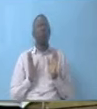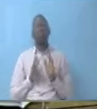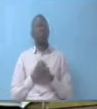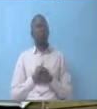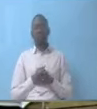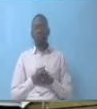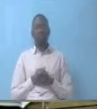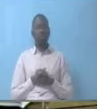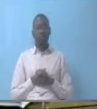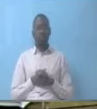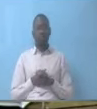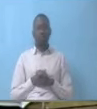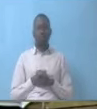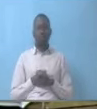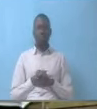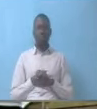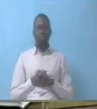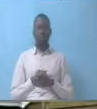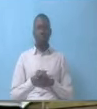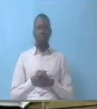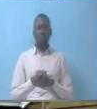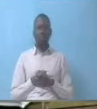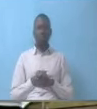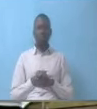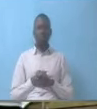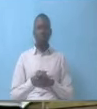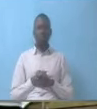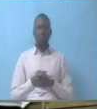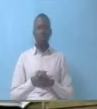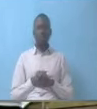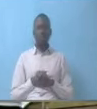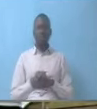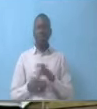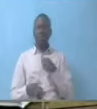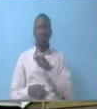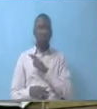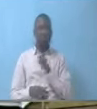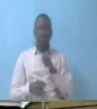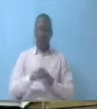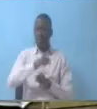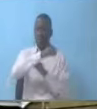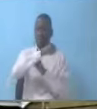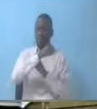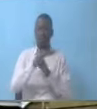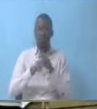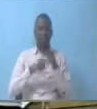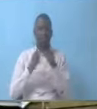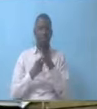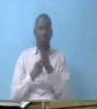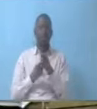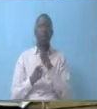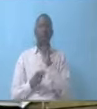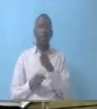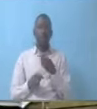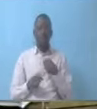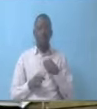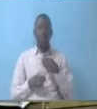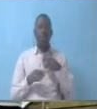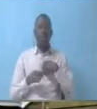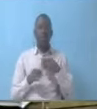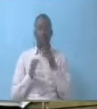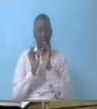nga wara bayé ko ci kilifa gi nga xamné mo amé lu way. I'm not defending it. Dal nekku mana diko garal dé. But I'm explaining